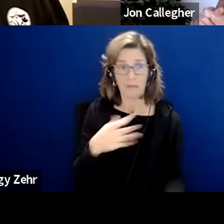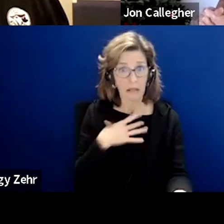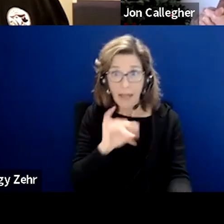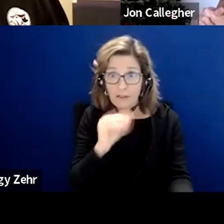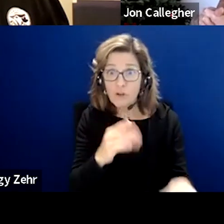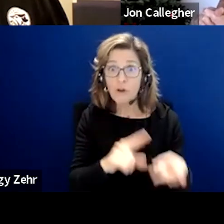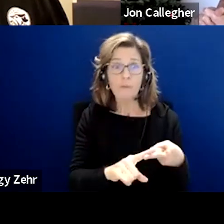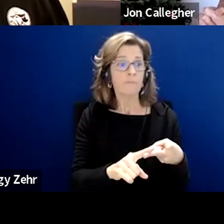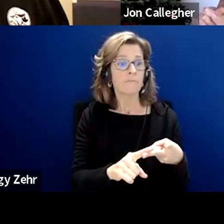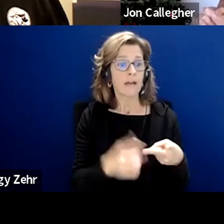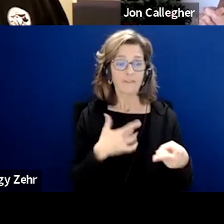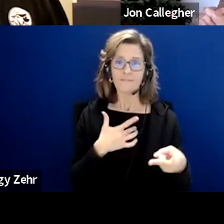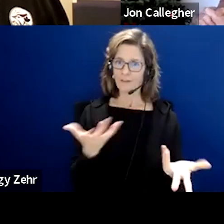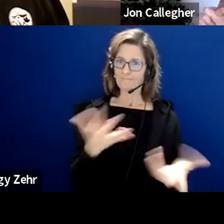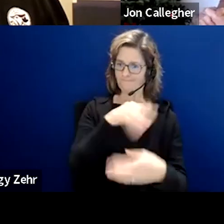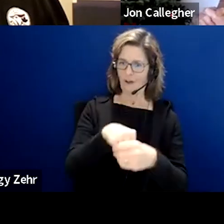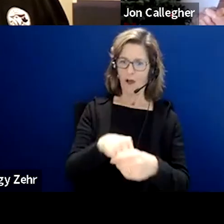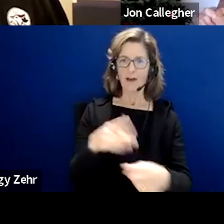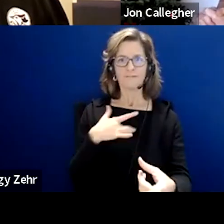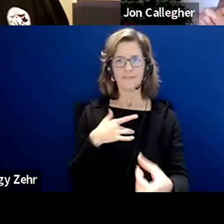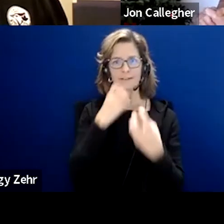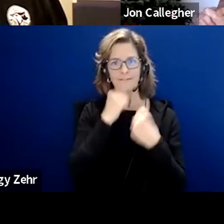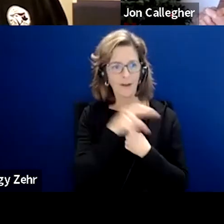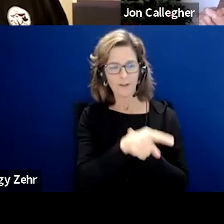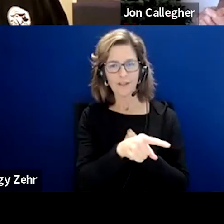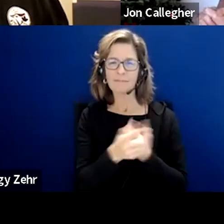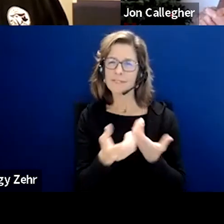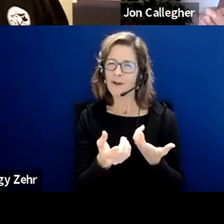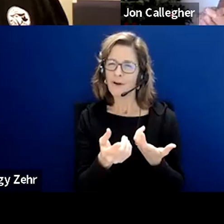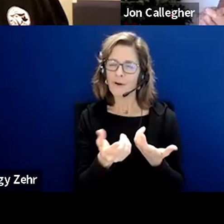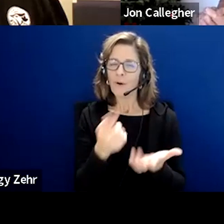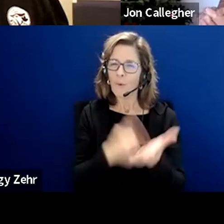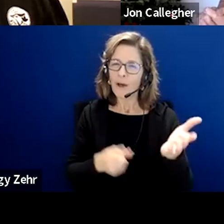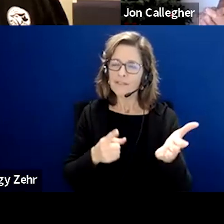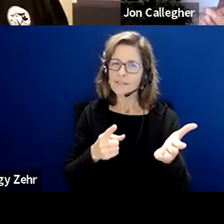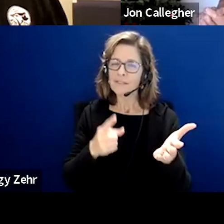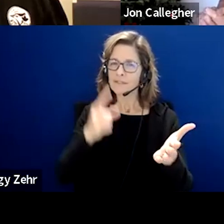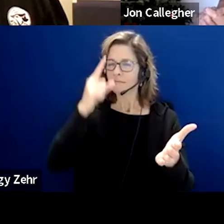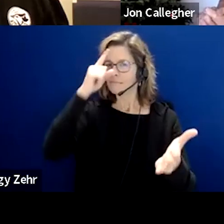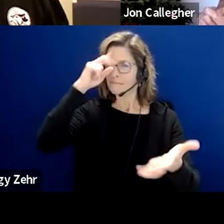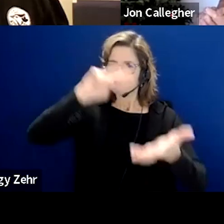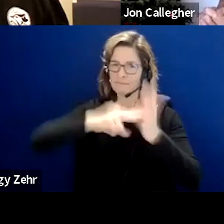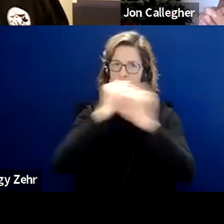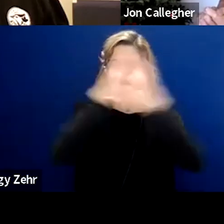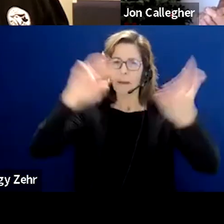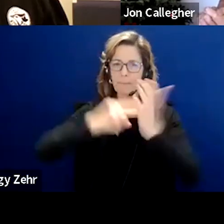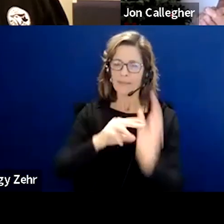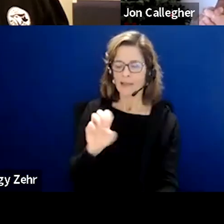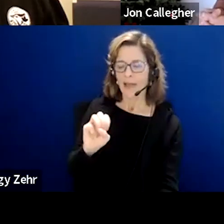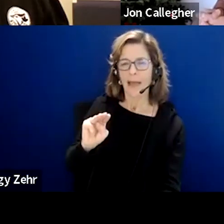have jobs, then is any job sufficient? So I think different people are thinking about empowered in different